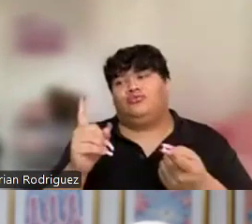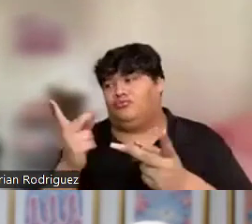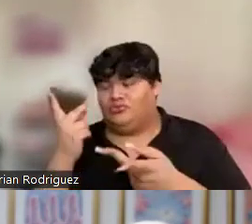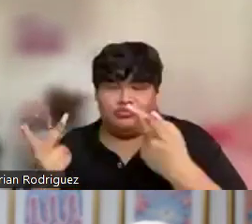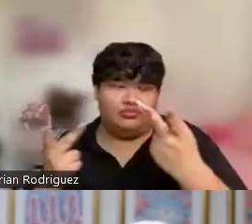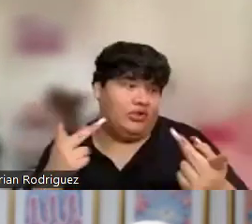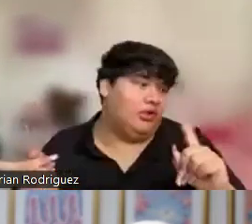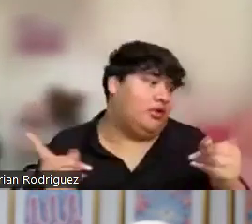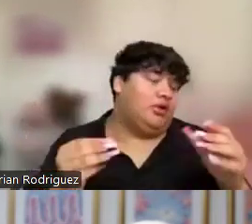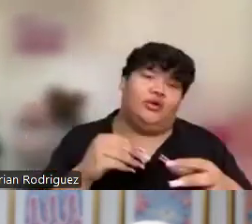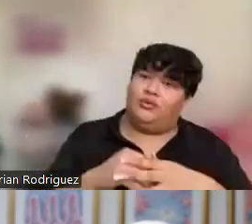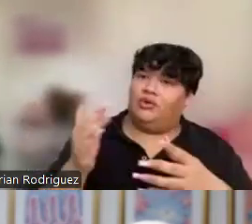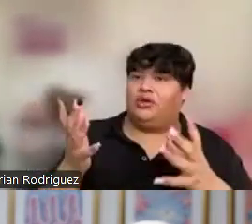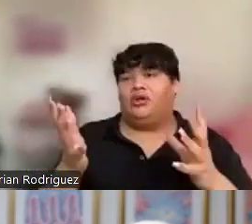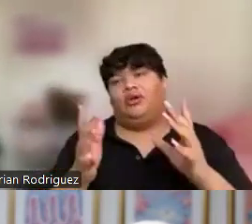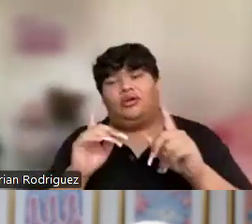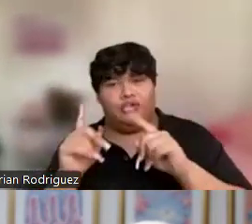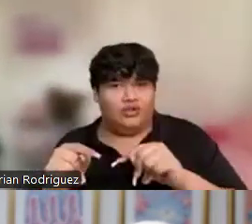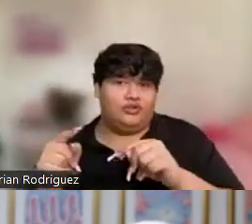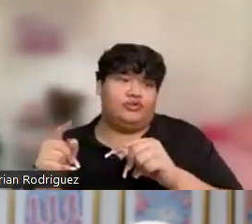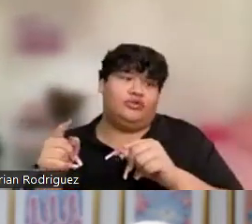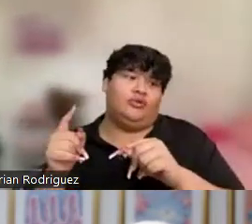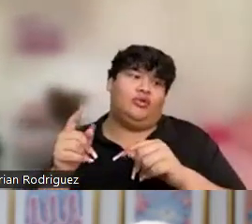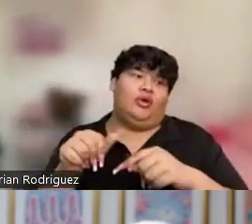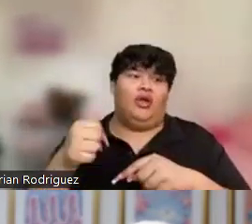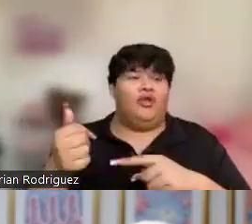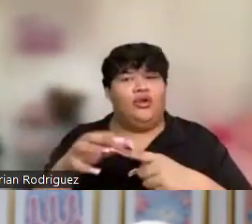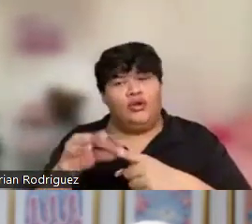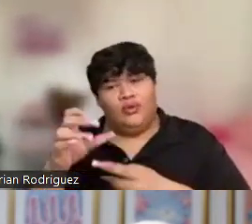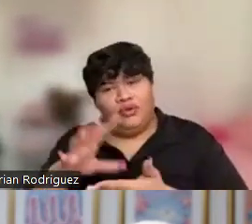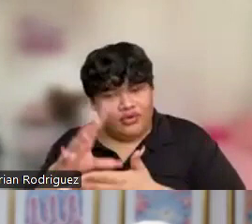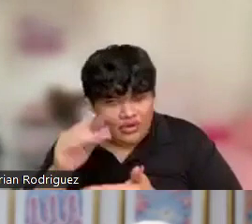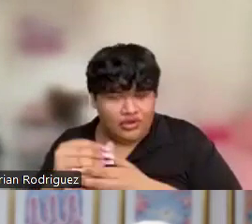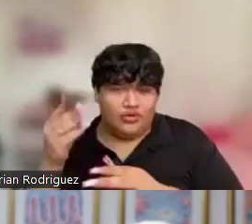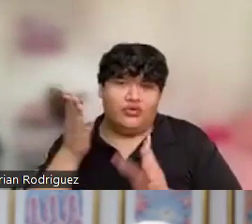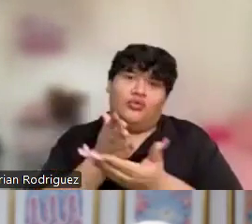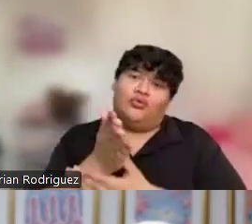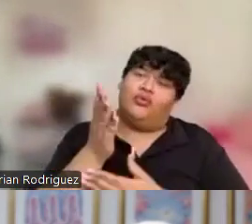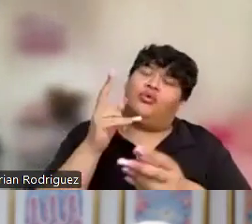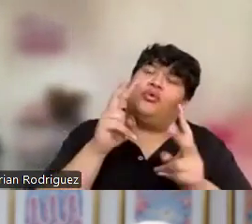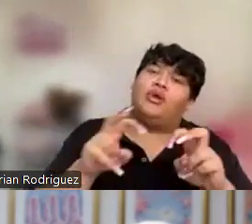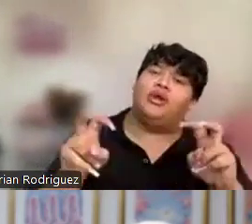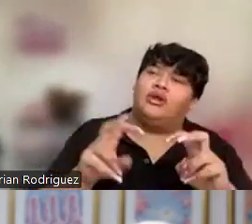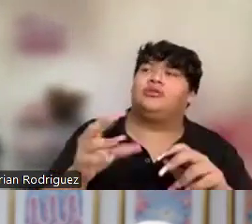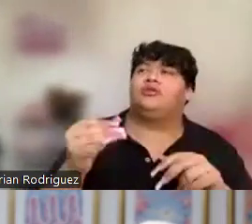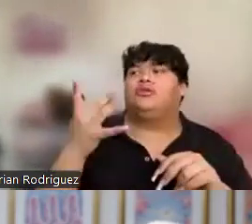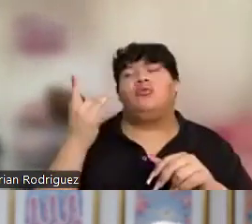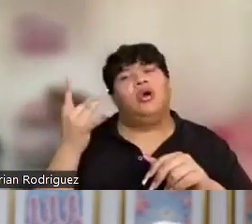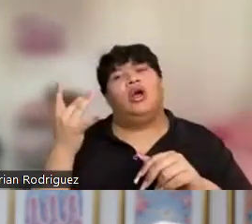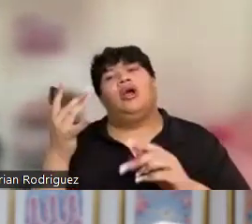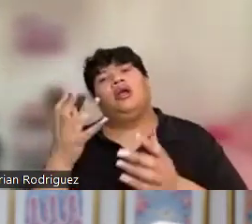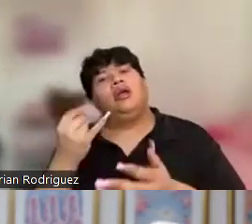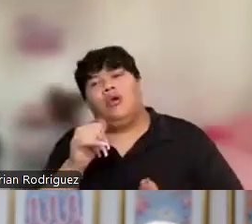where, what additional elements could be learned through research on why the screening tools are